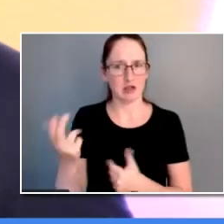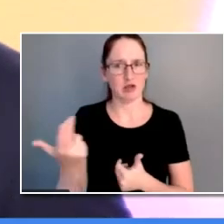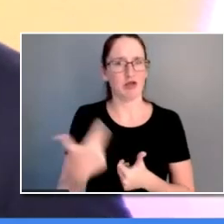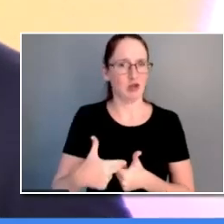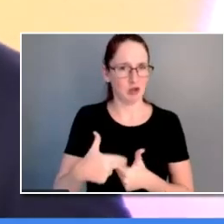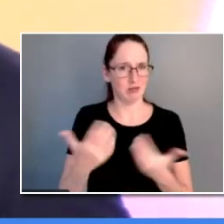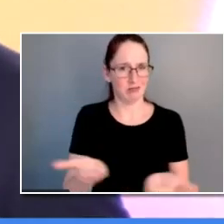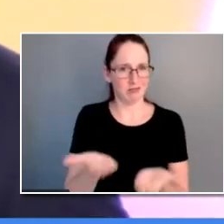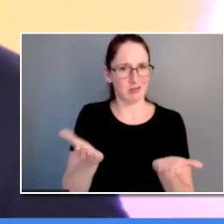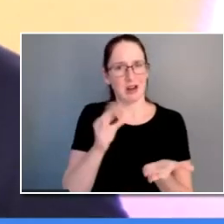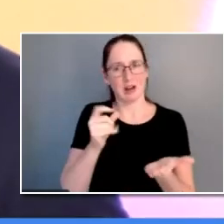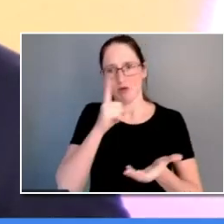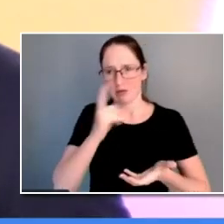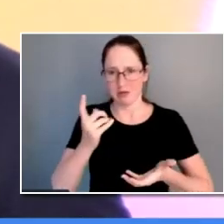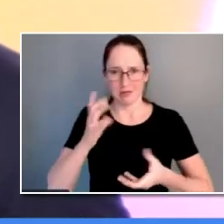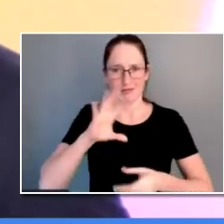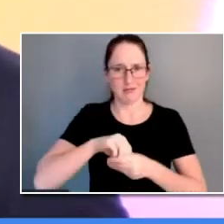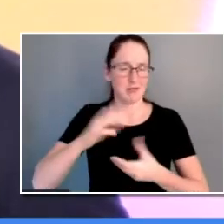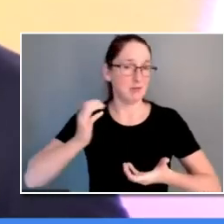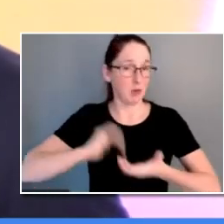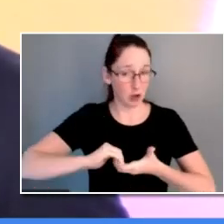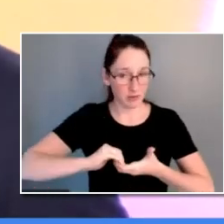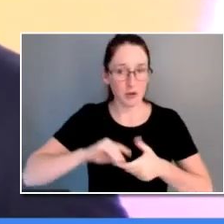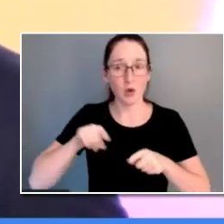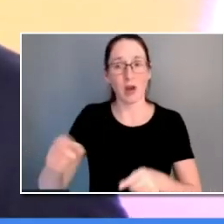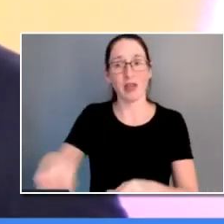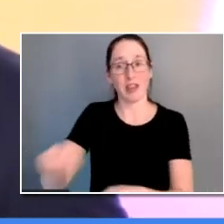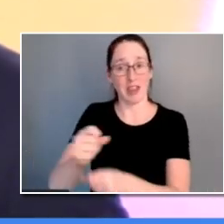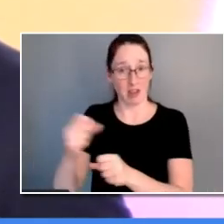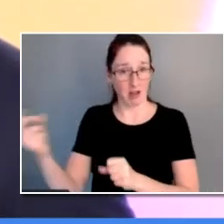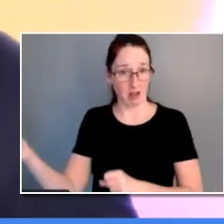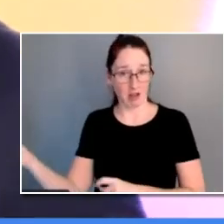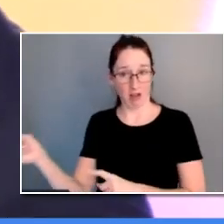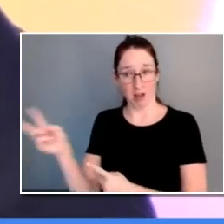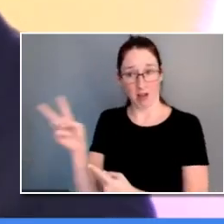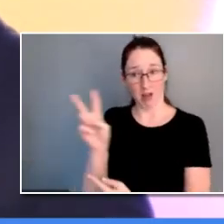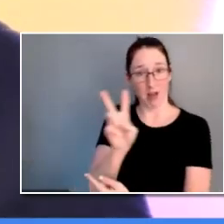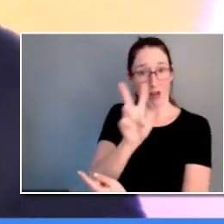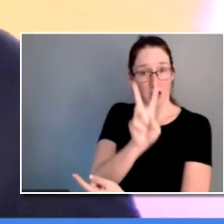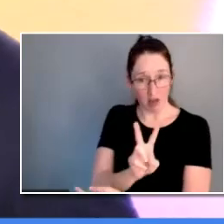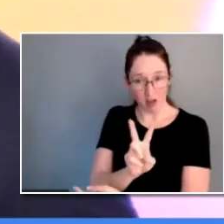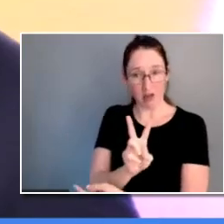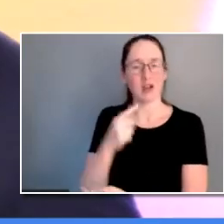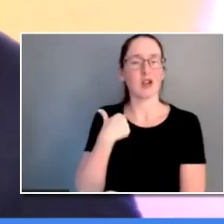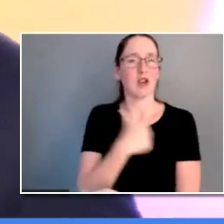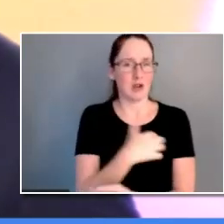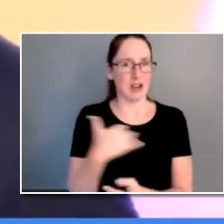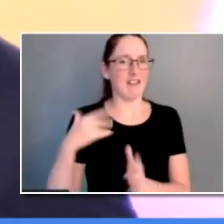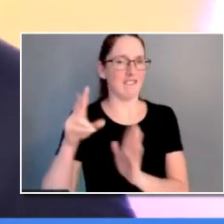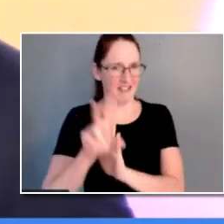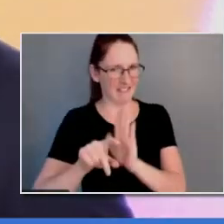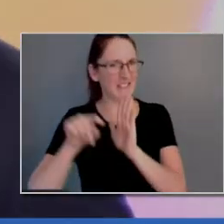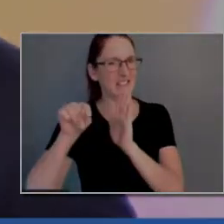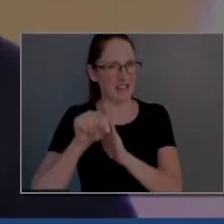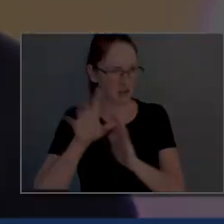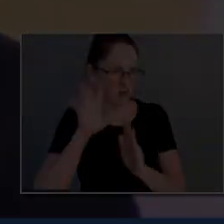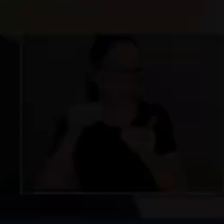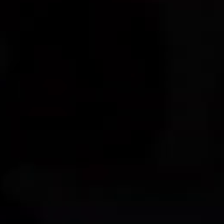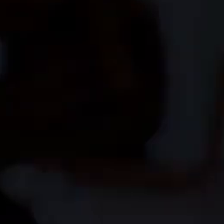and the partnership. While they make their way up to the podium, we do have a video that we're going to